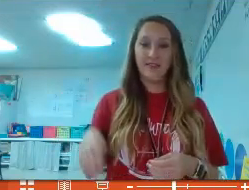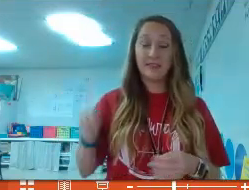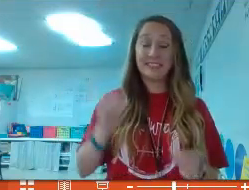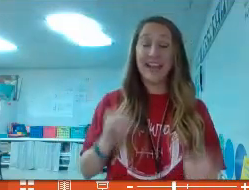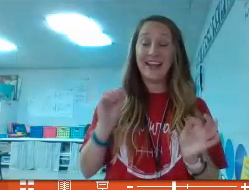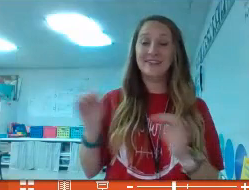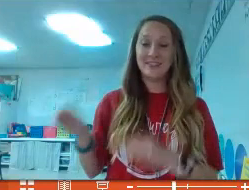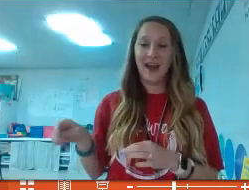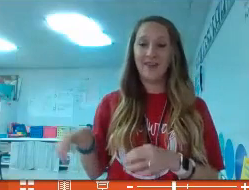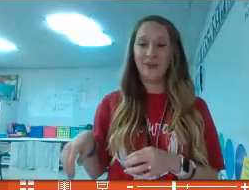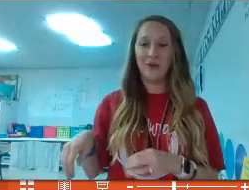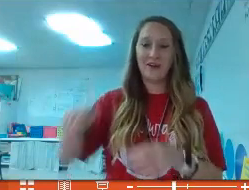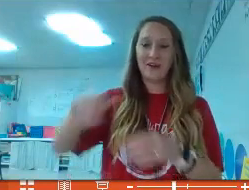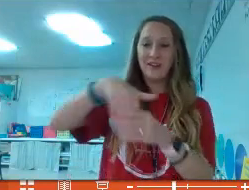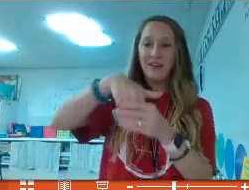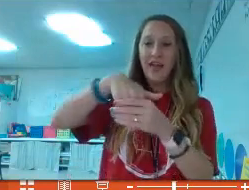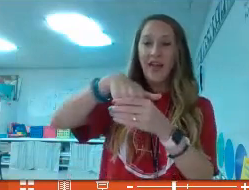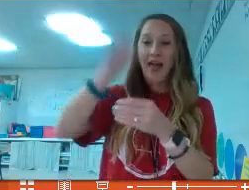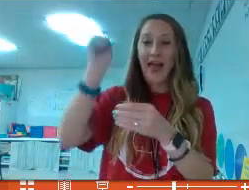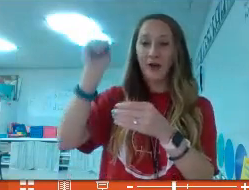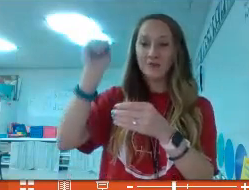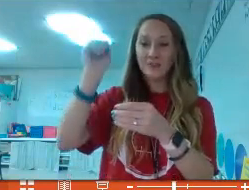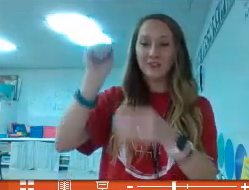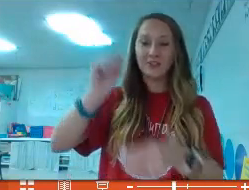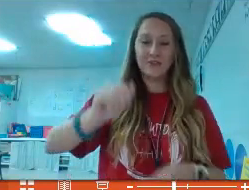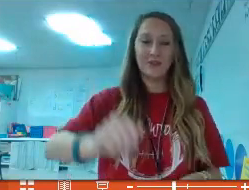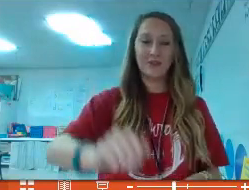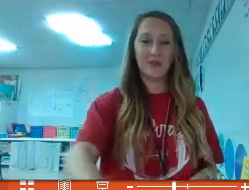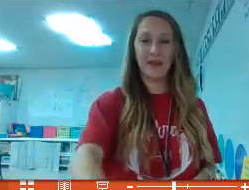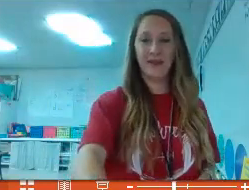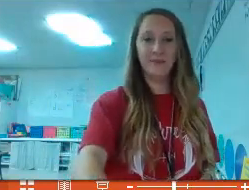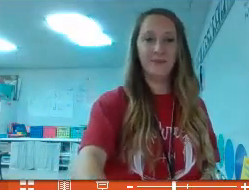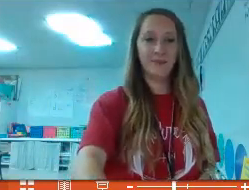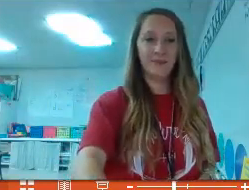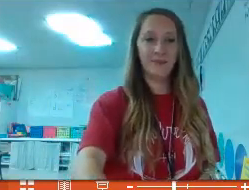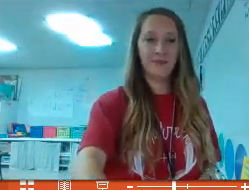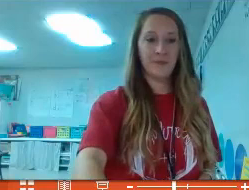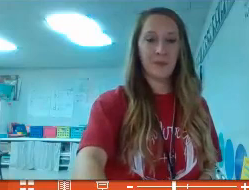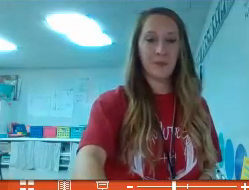and sign the word out. Okay.